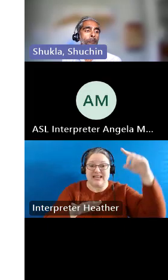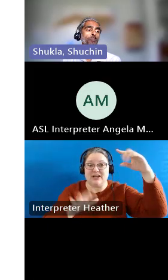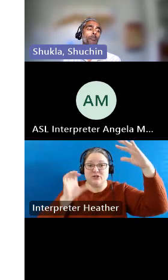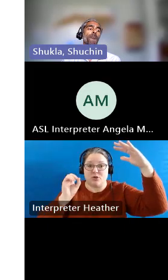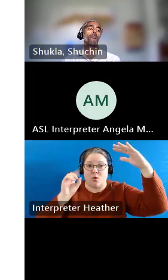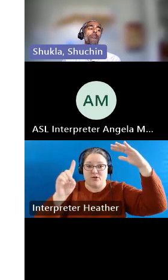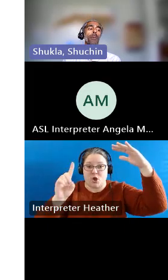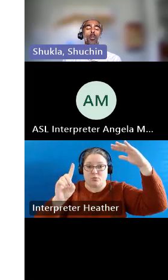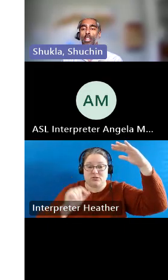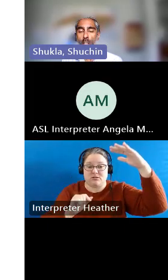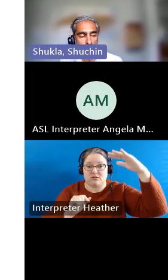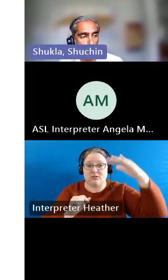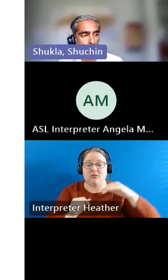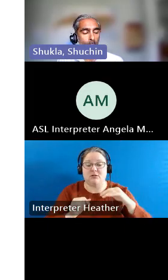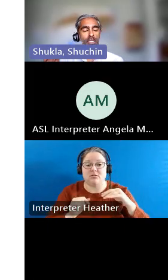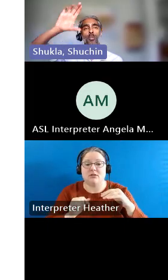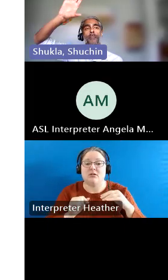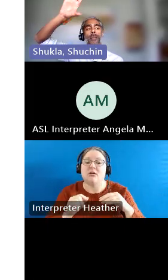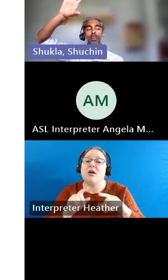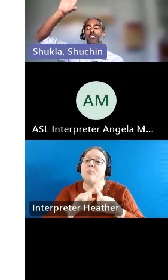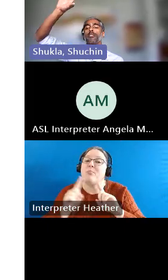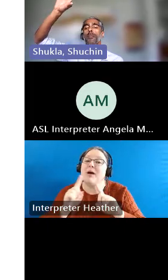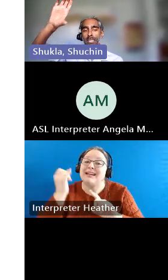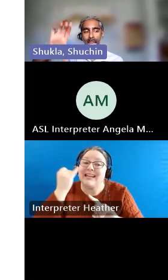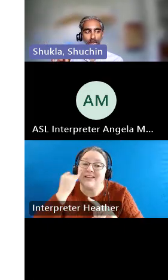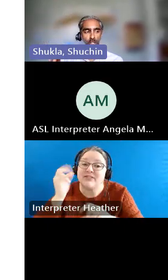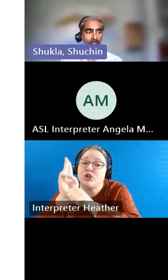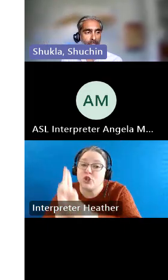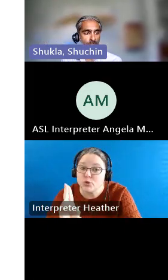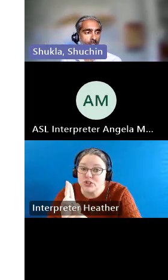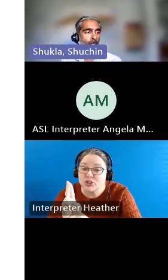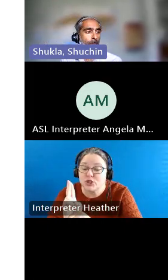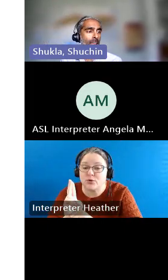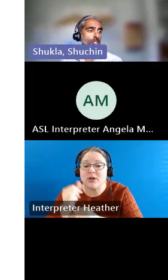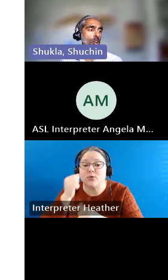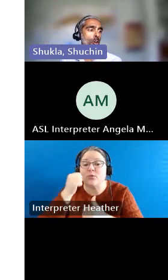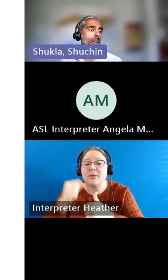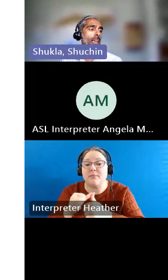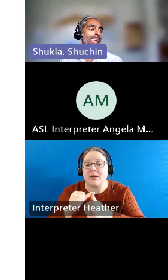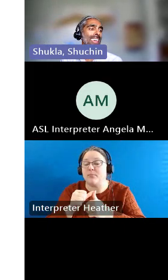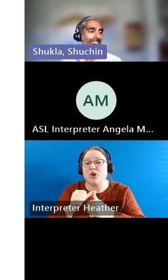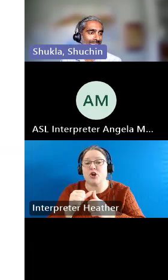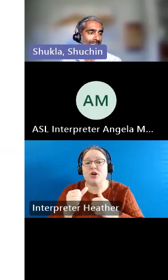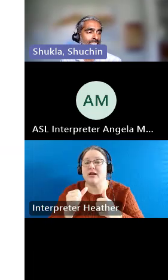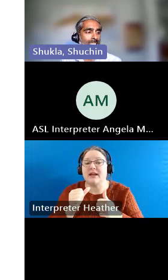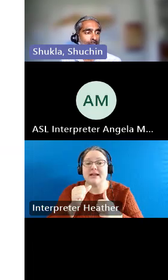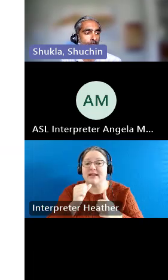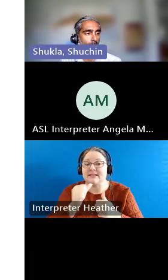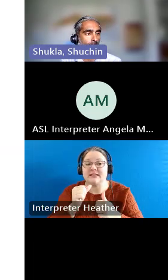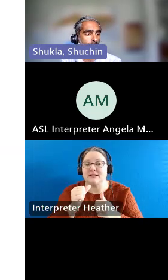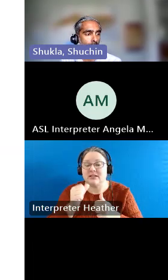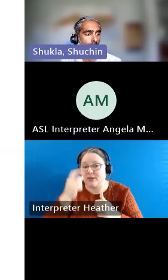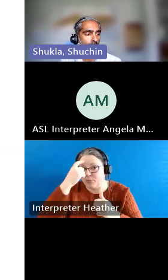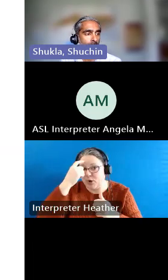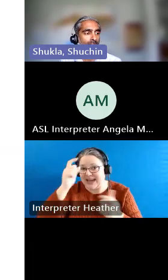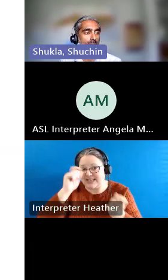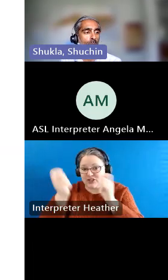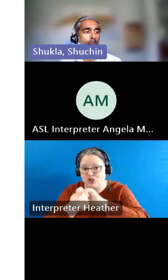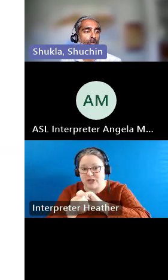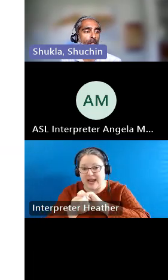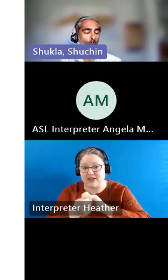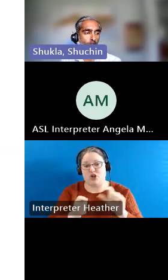overdose. But for people who are used to opioids, remember the thermostat has changed. And so in that case, this middle